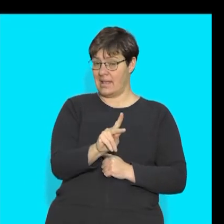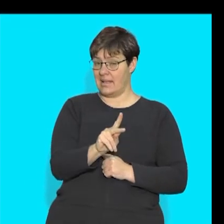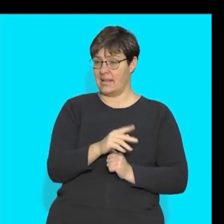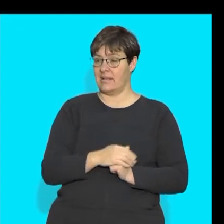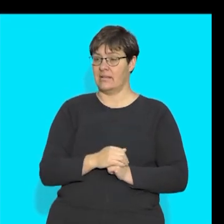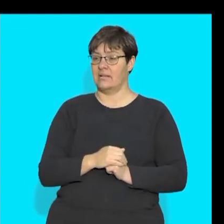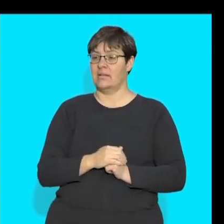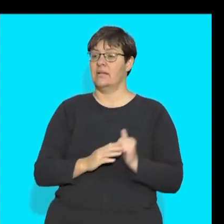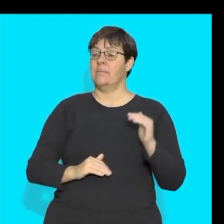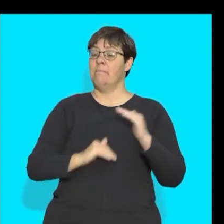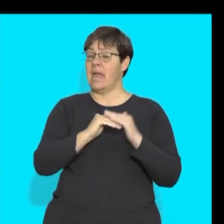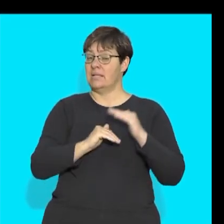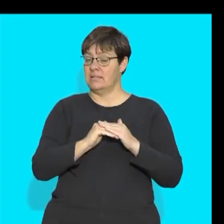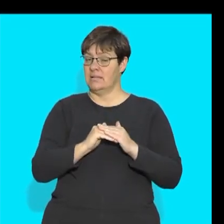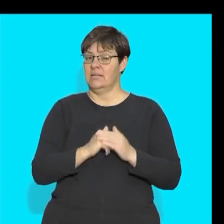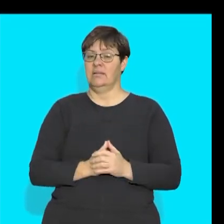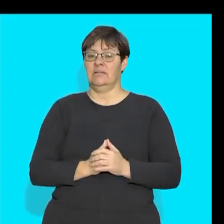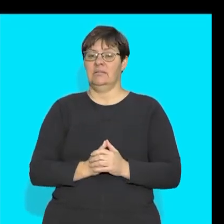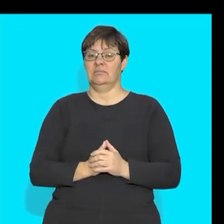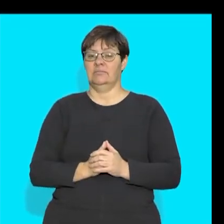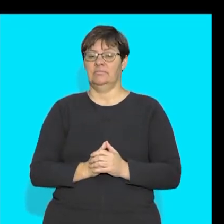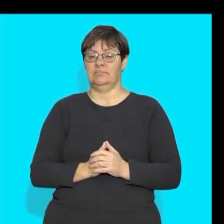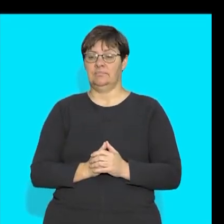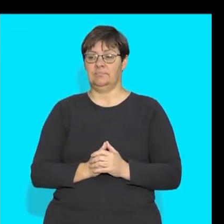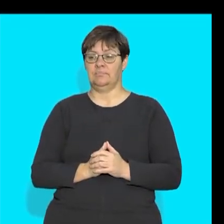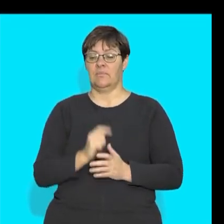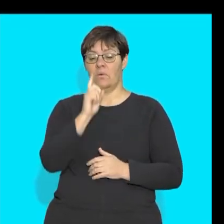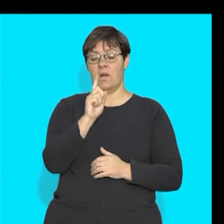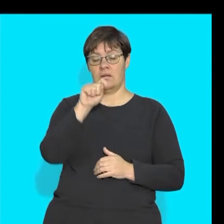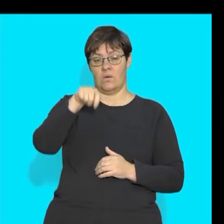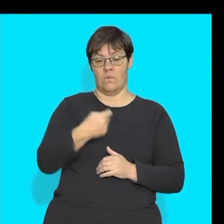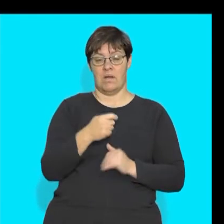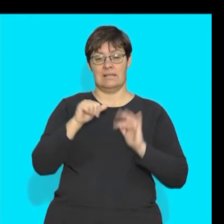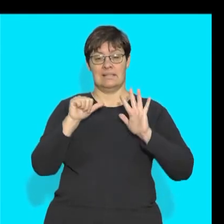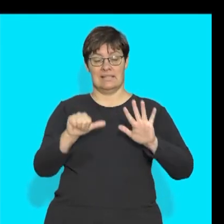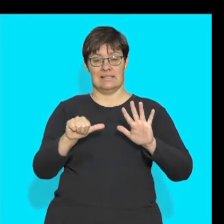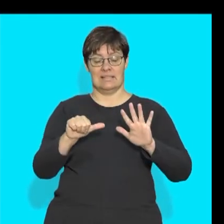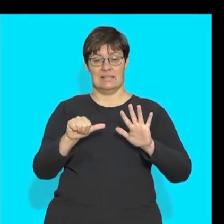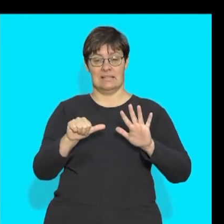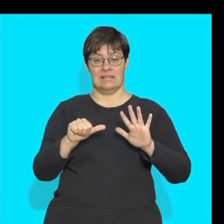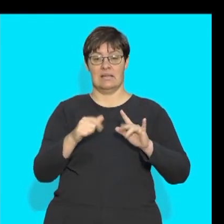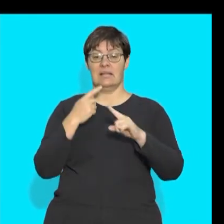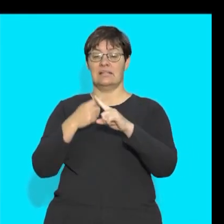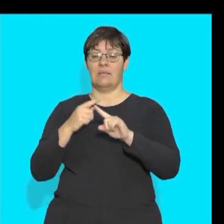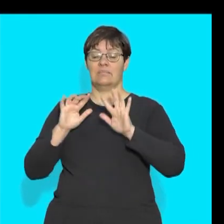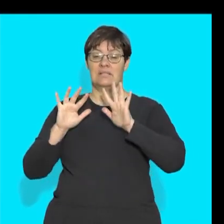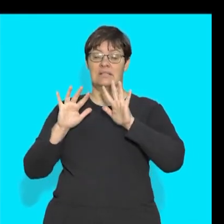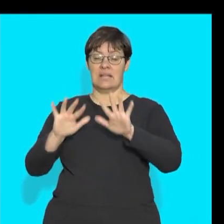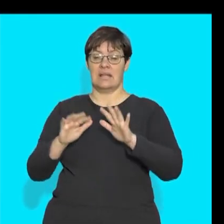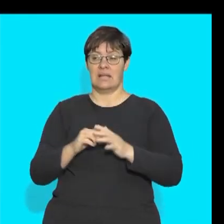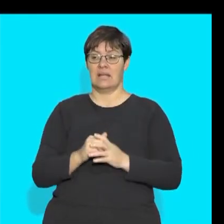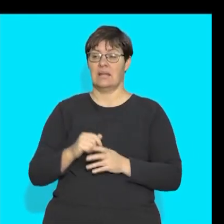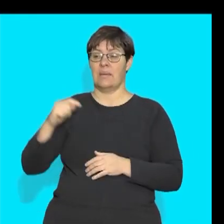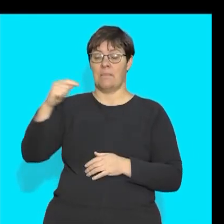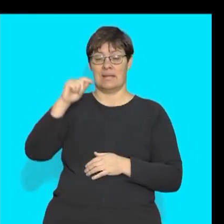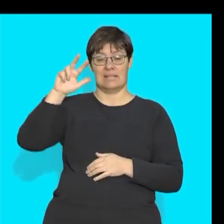the maximum kinetic energy is 1,6 times 10 to the